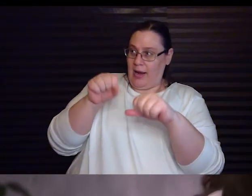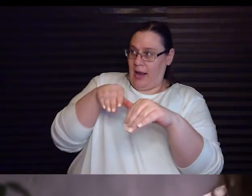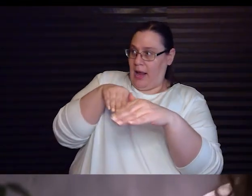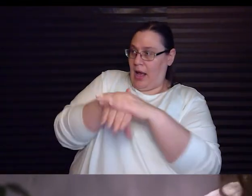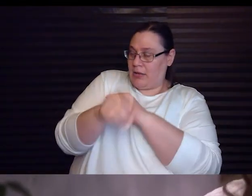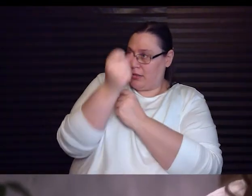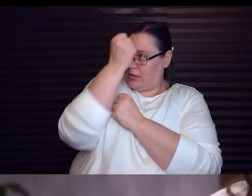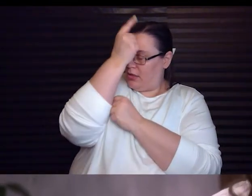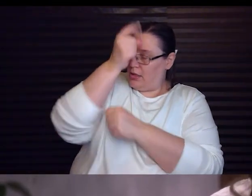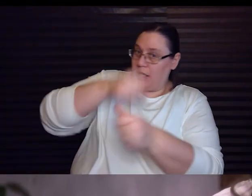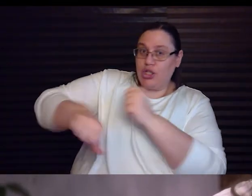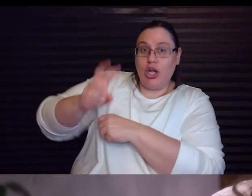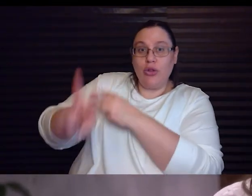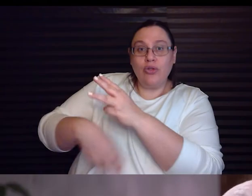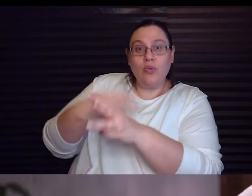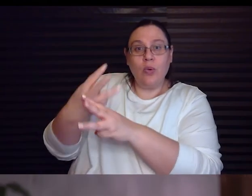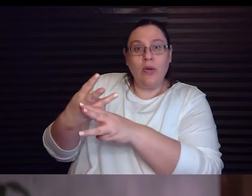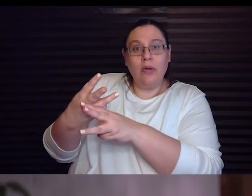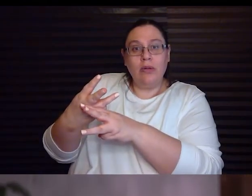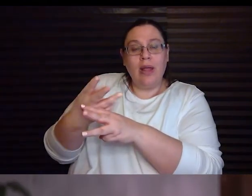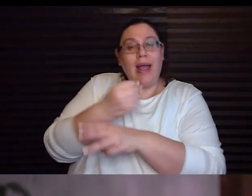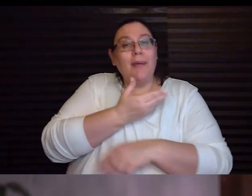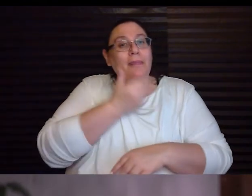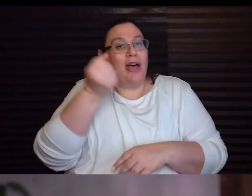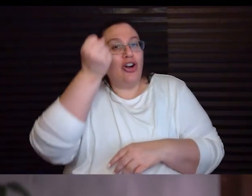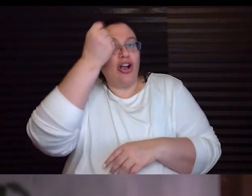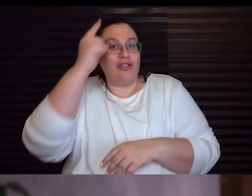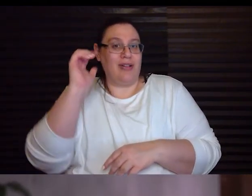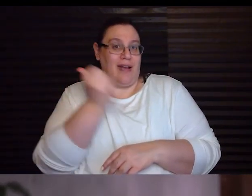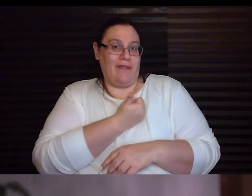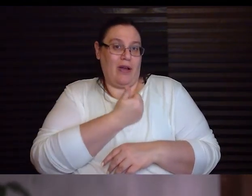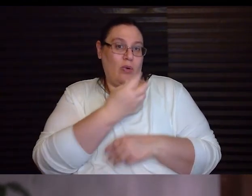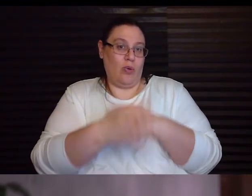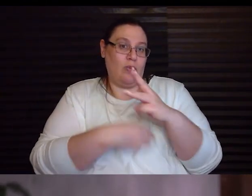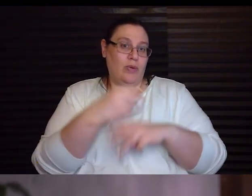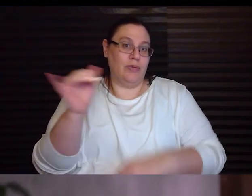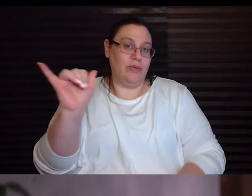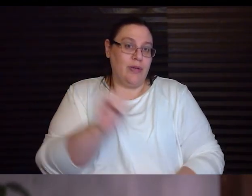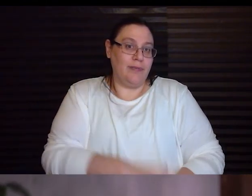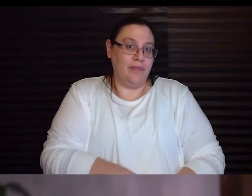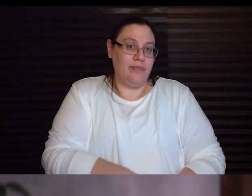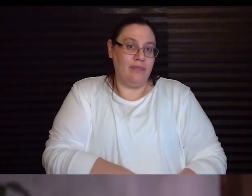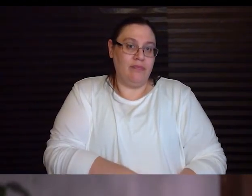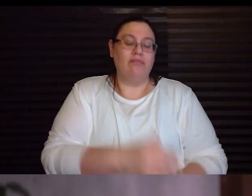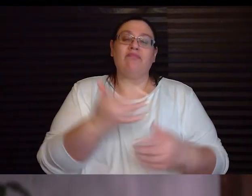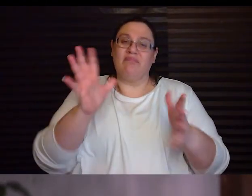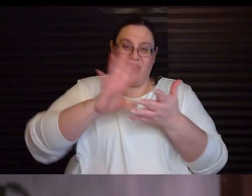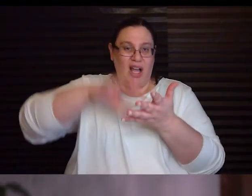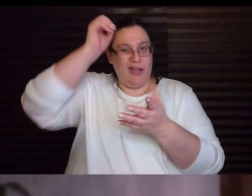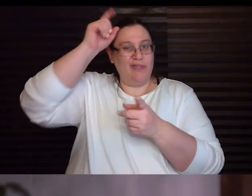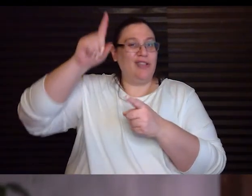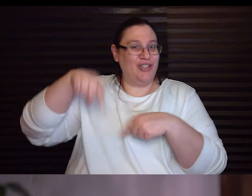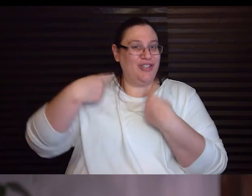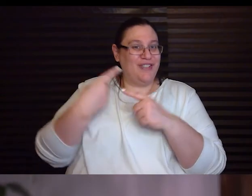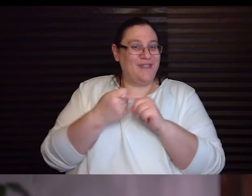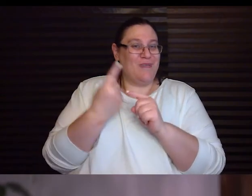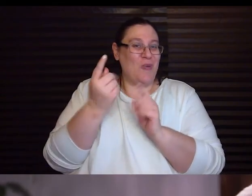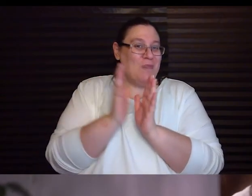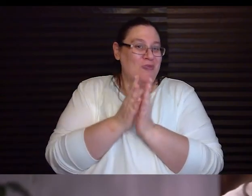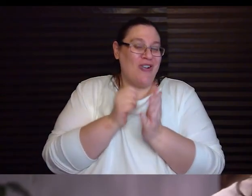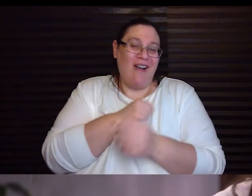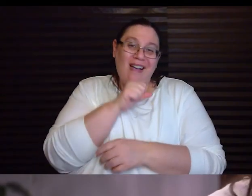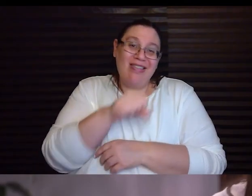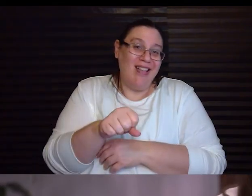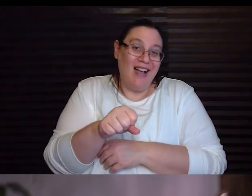access to one another's worlds, but a greater understanding of our own as well. I learned that from a book I